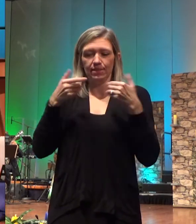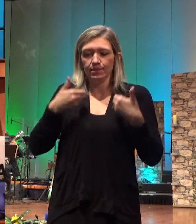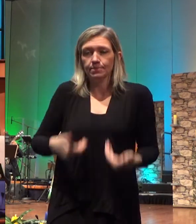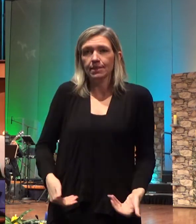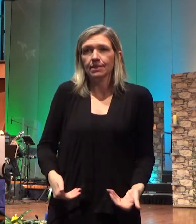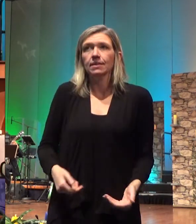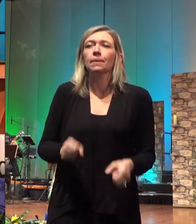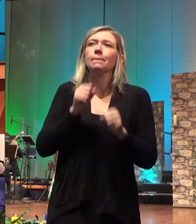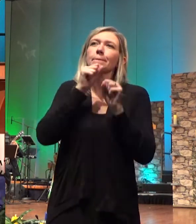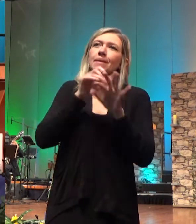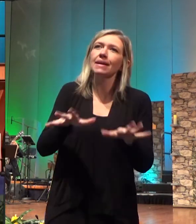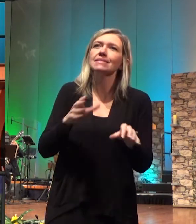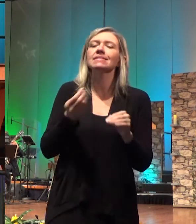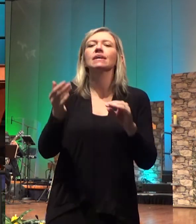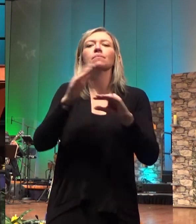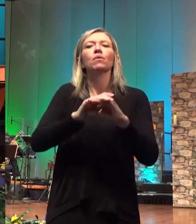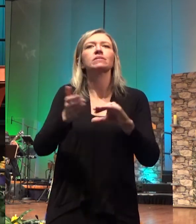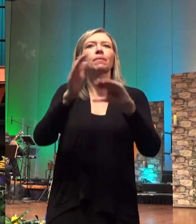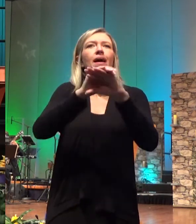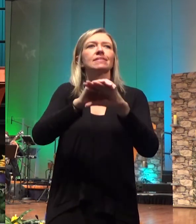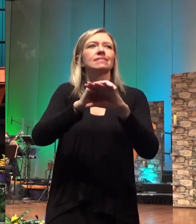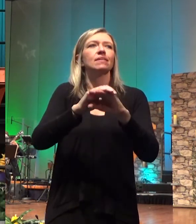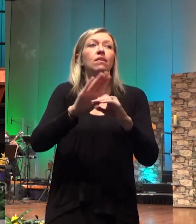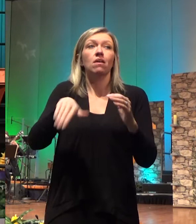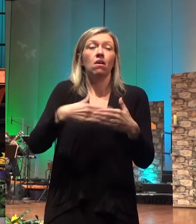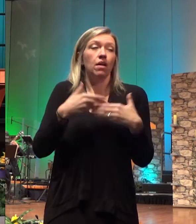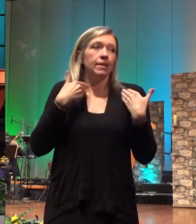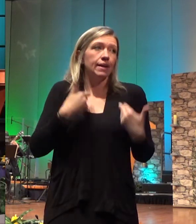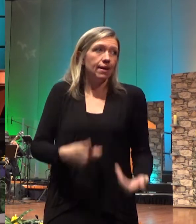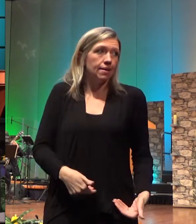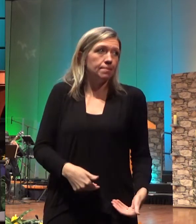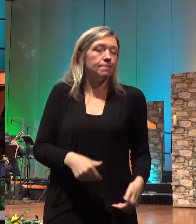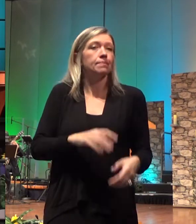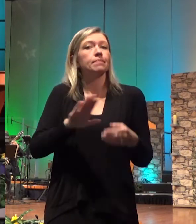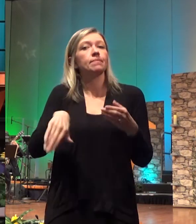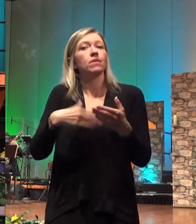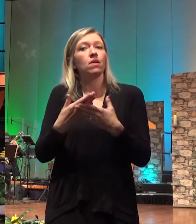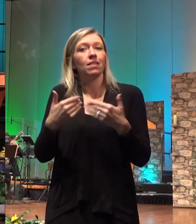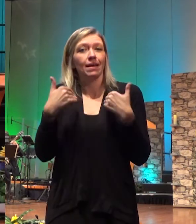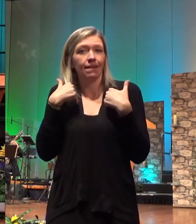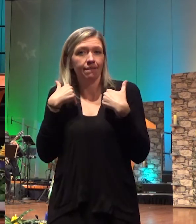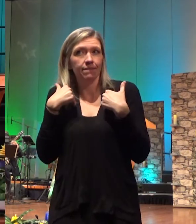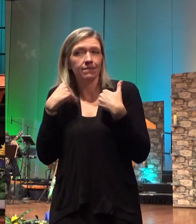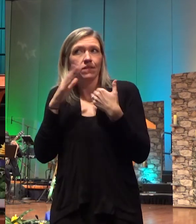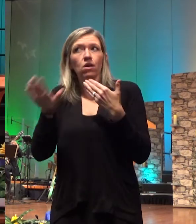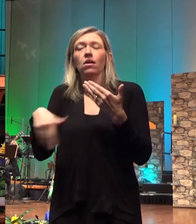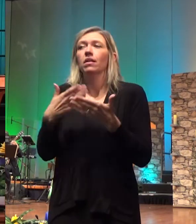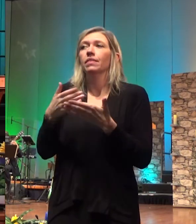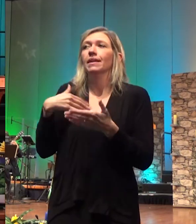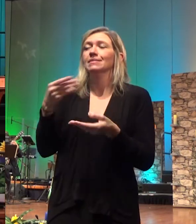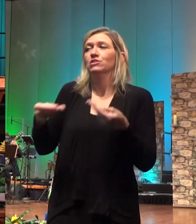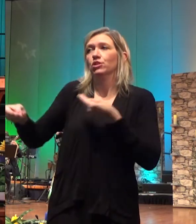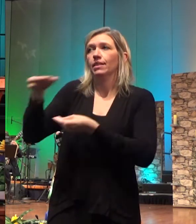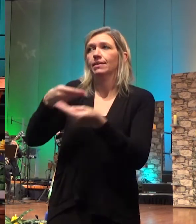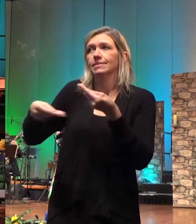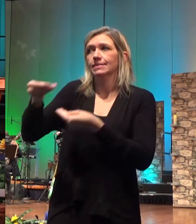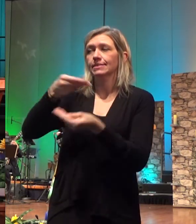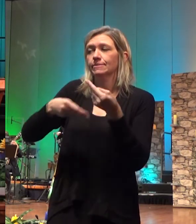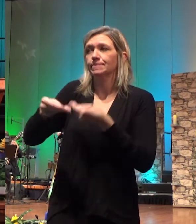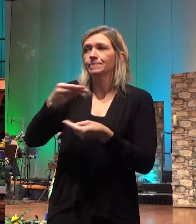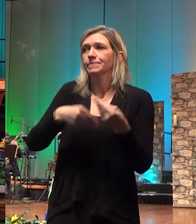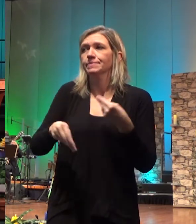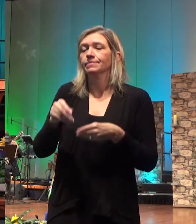me, blesses and multiplies all that I am, all that I have, and all that I